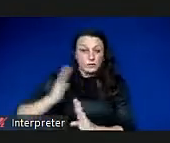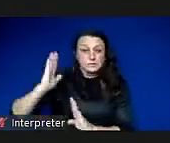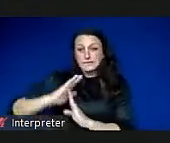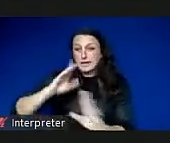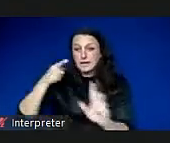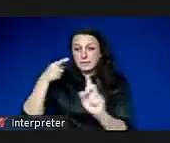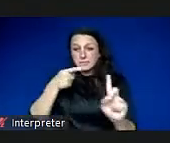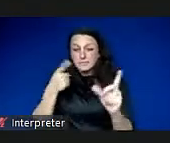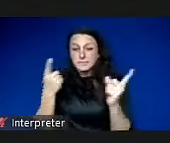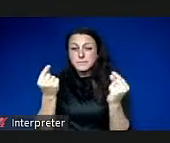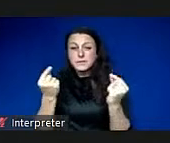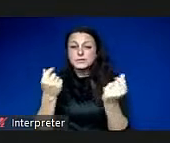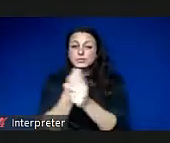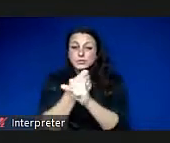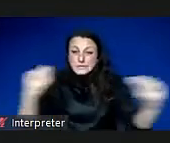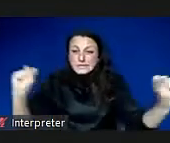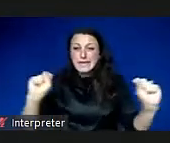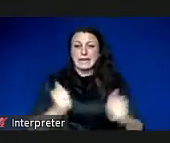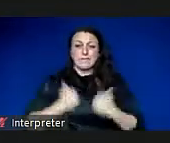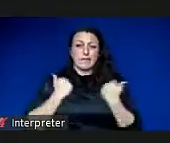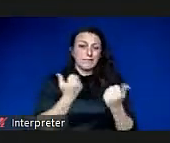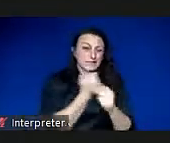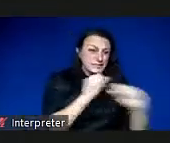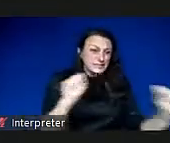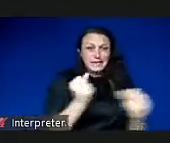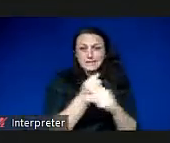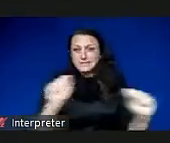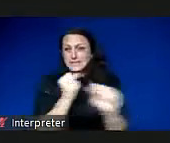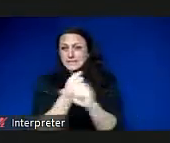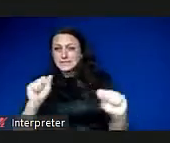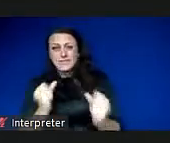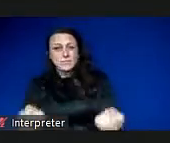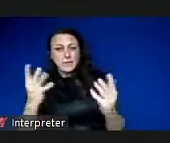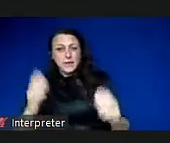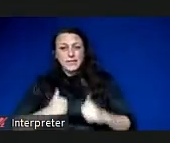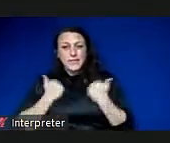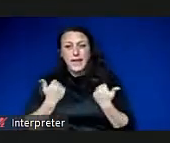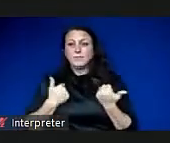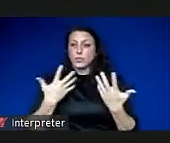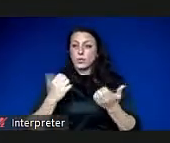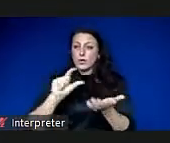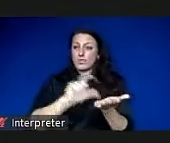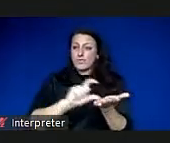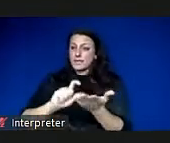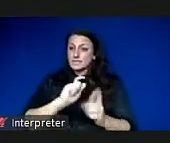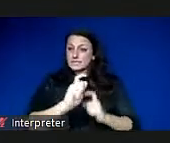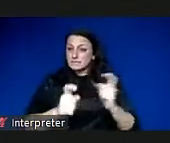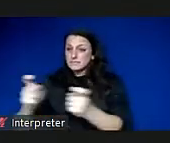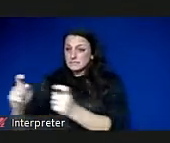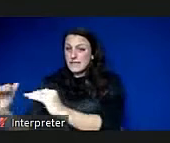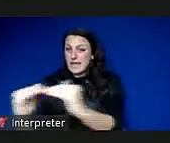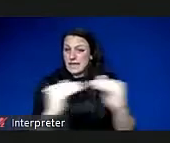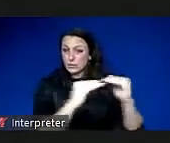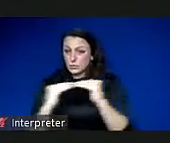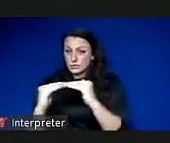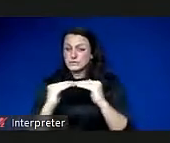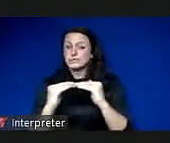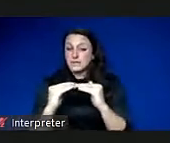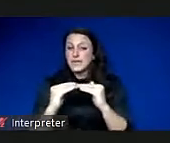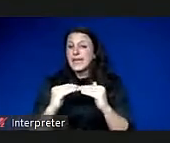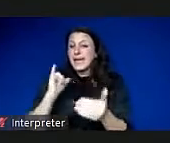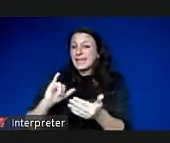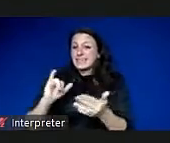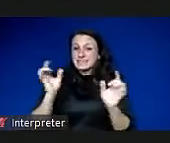to save as many lives as possible, distribute vaccine with equity, and minimize this crisis as quickly